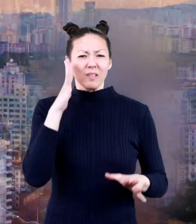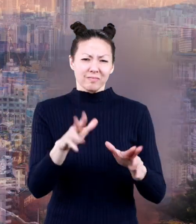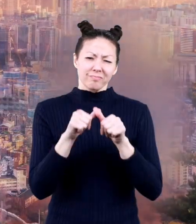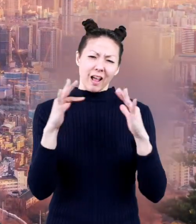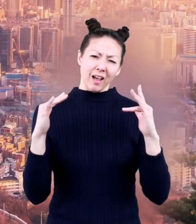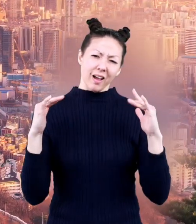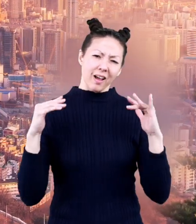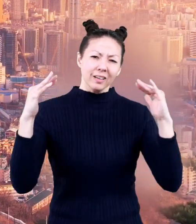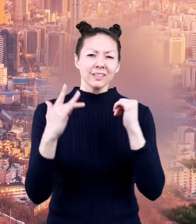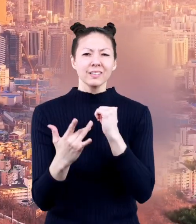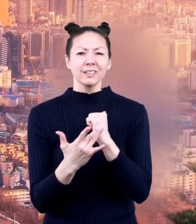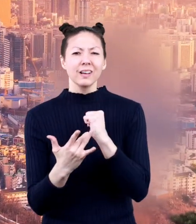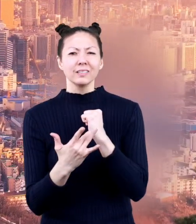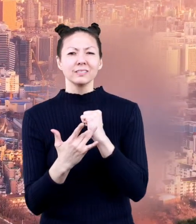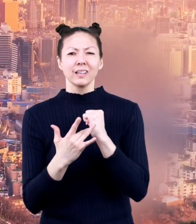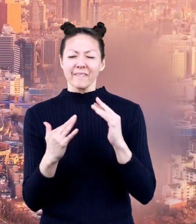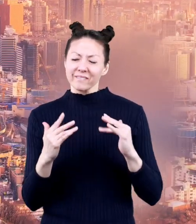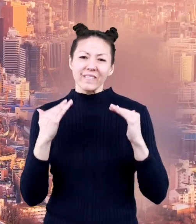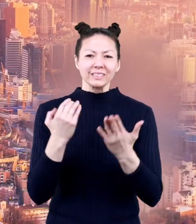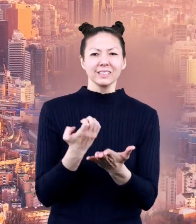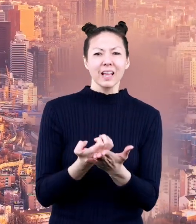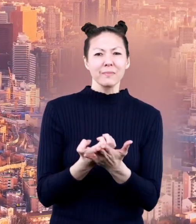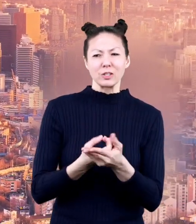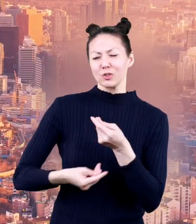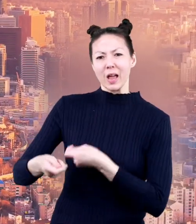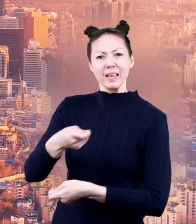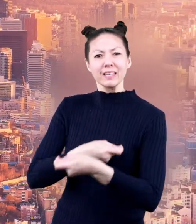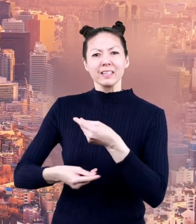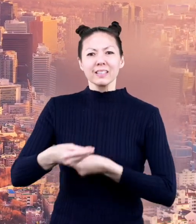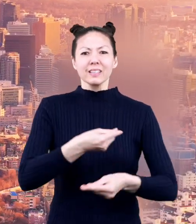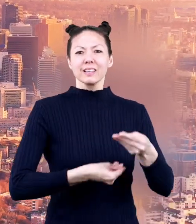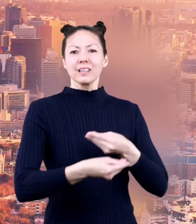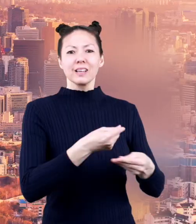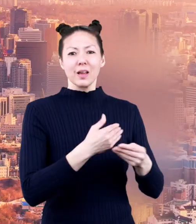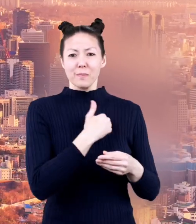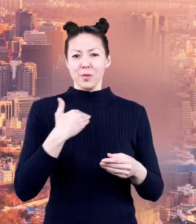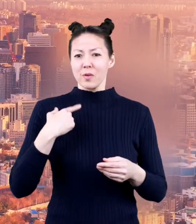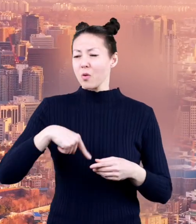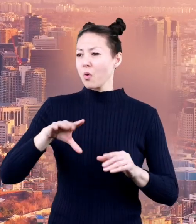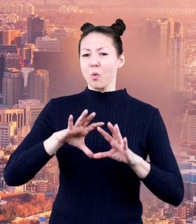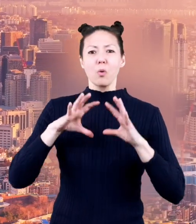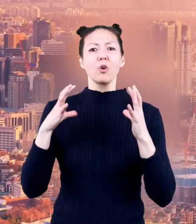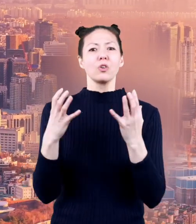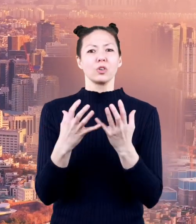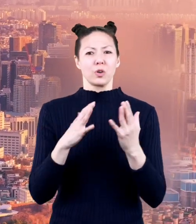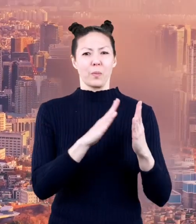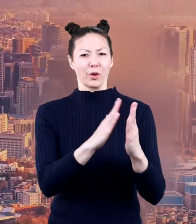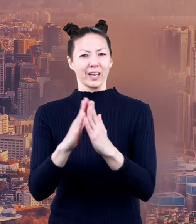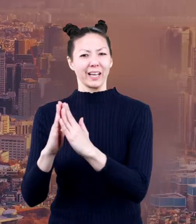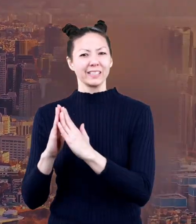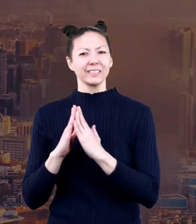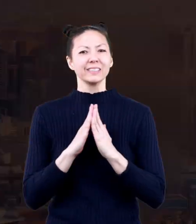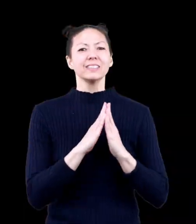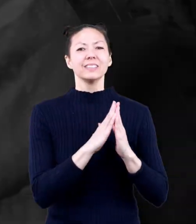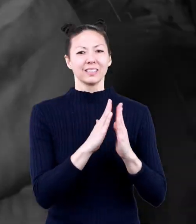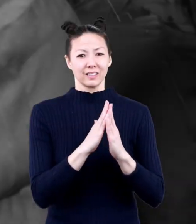South Korea continues to advance in technology and advancing economic trade with members of the world